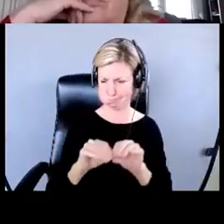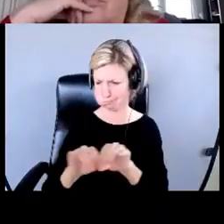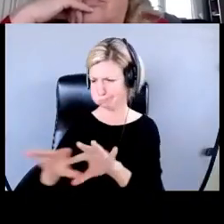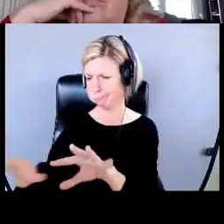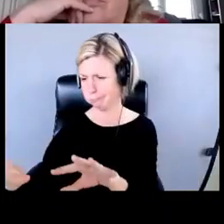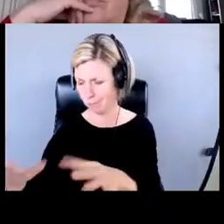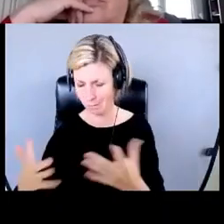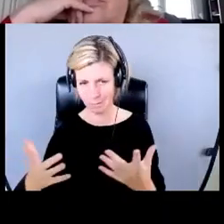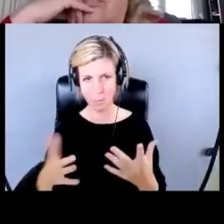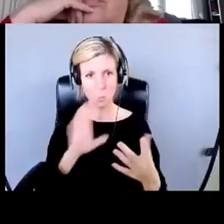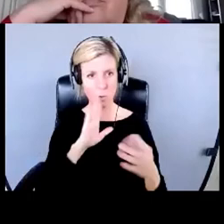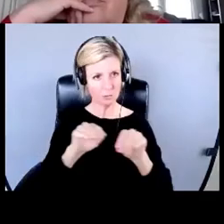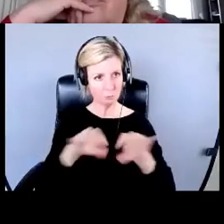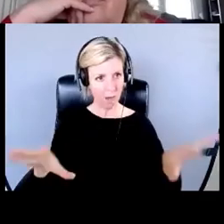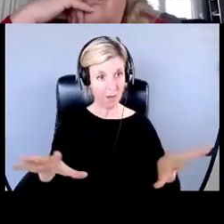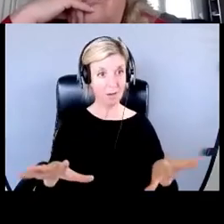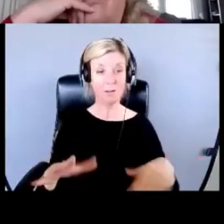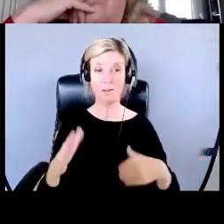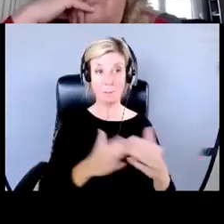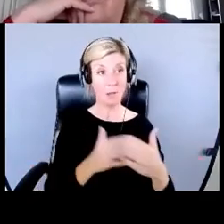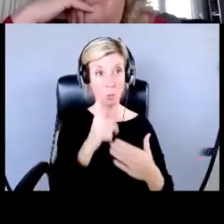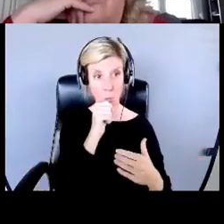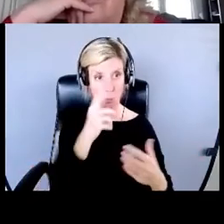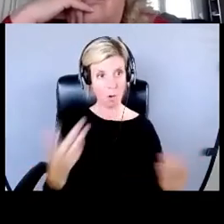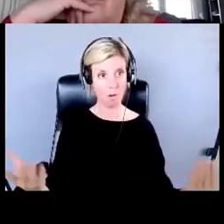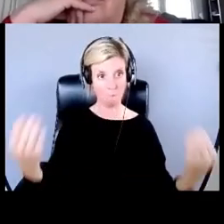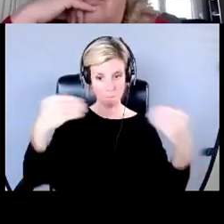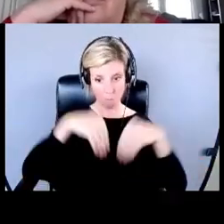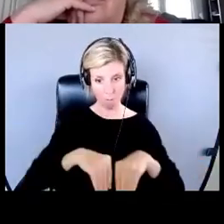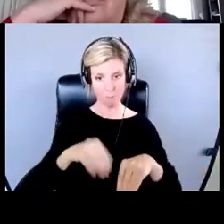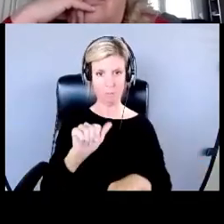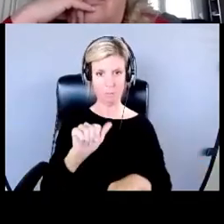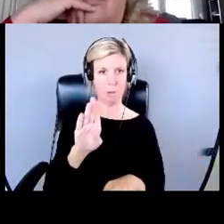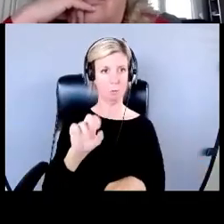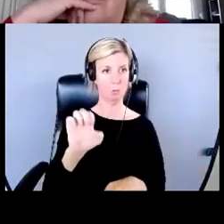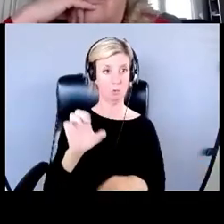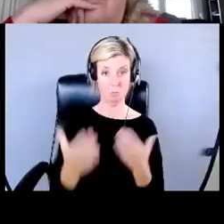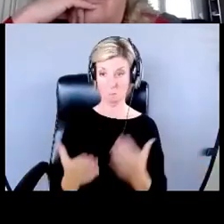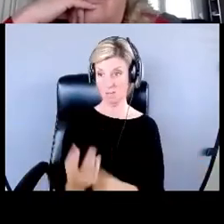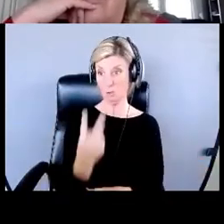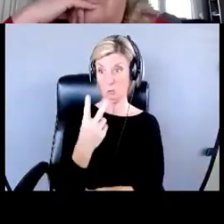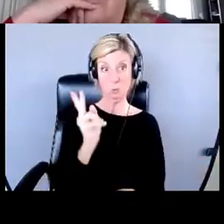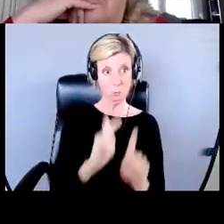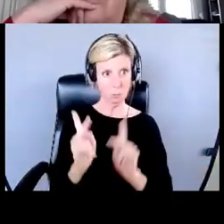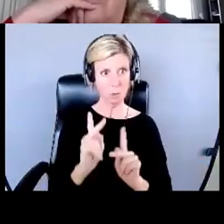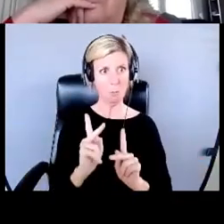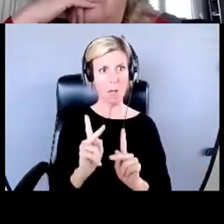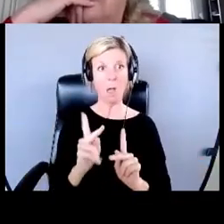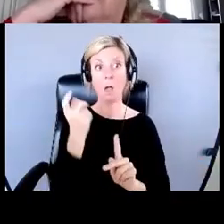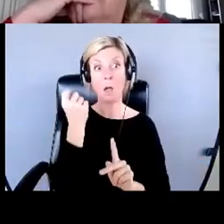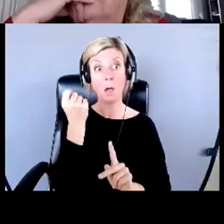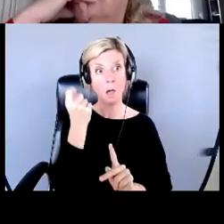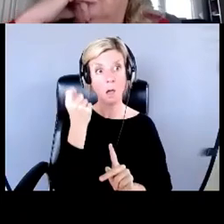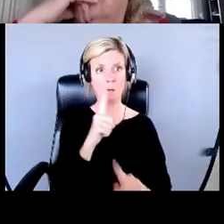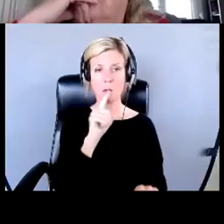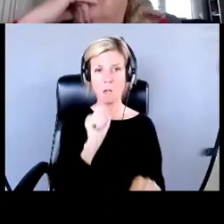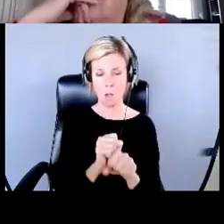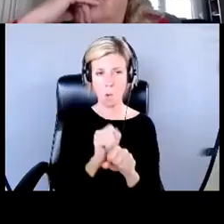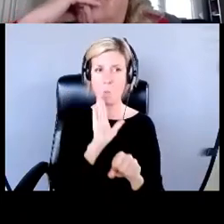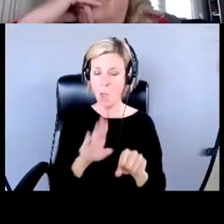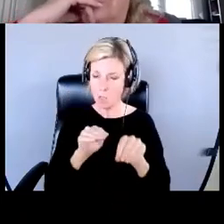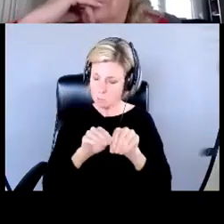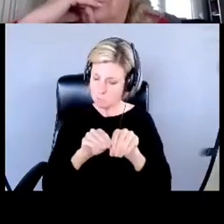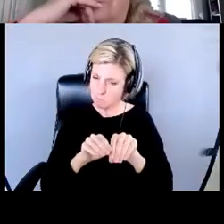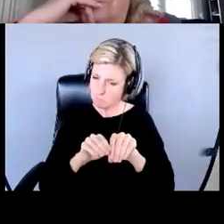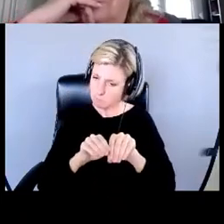two people involved in the abuse, for example, and the ripple effects of that. And so it brings me to, so